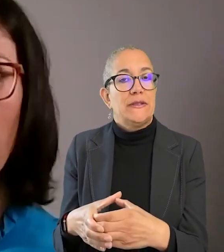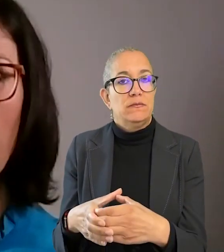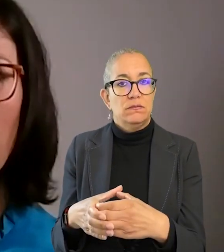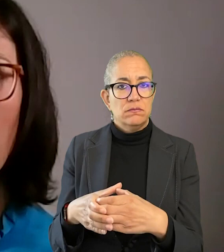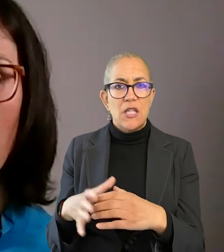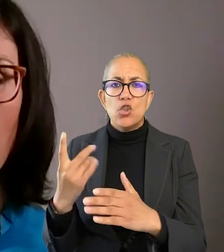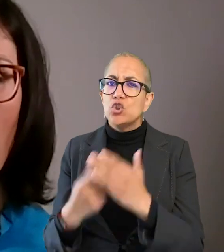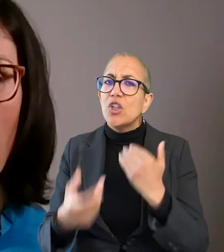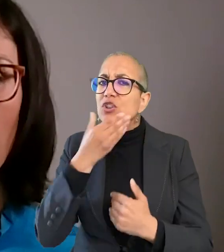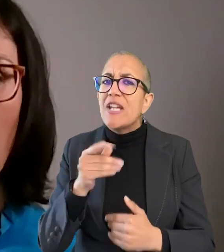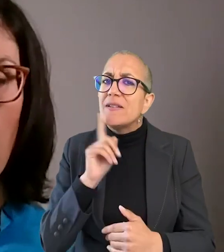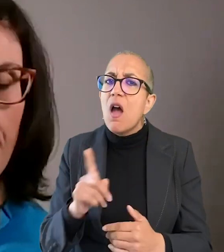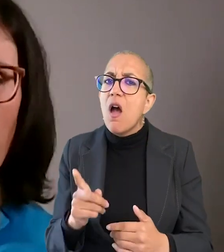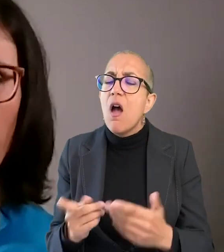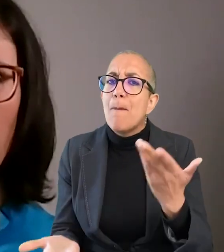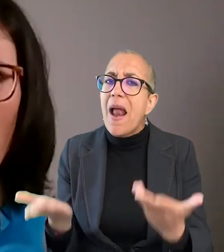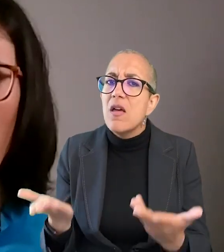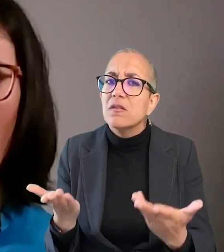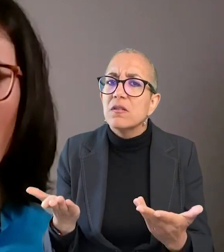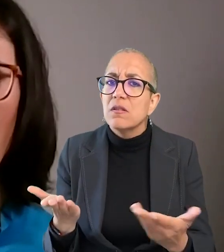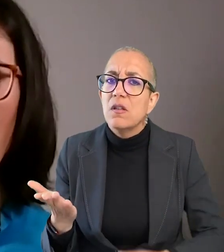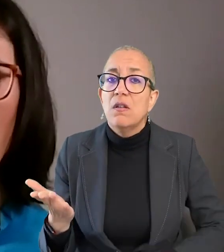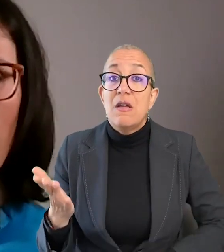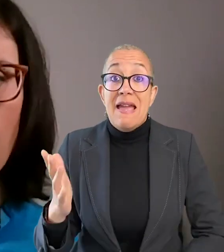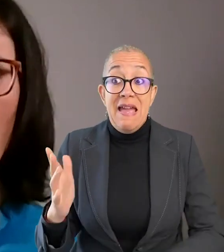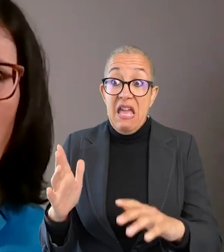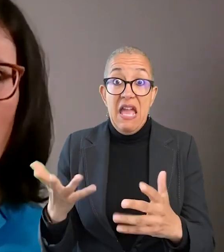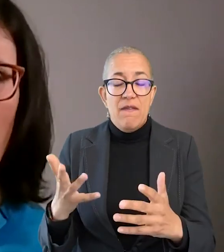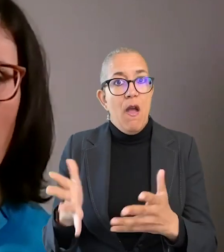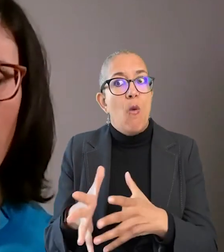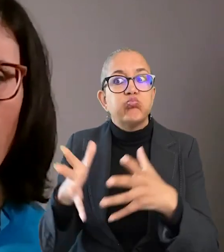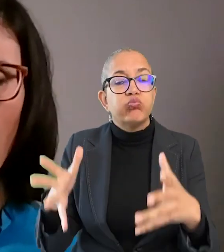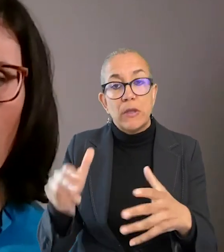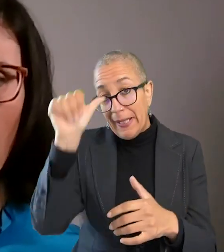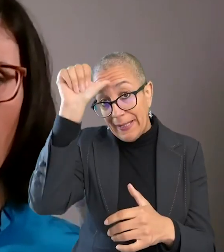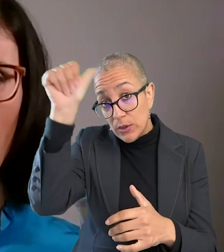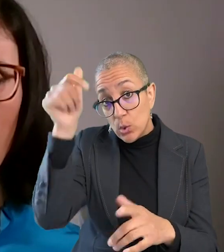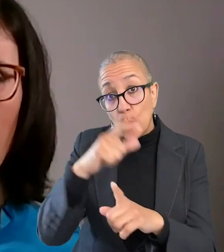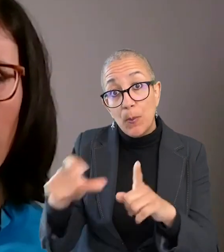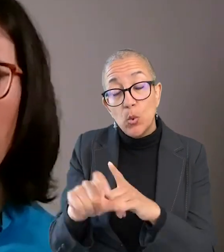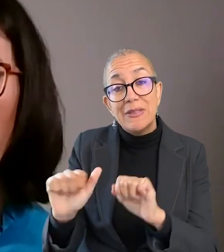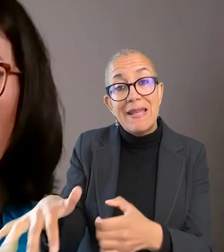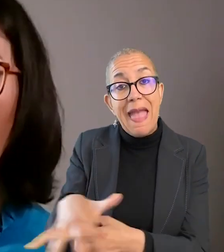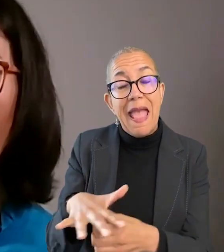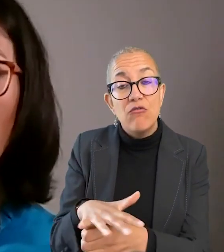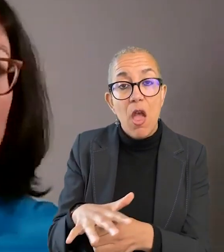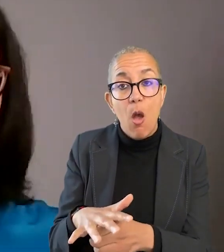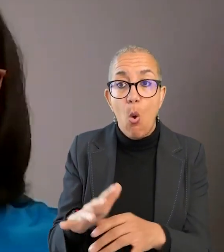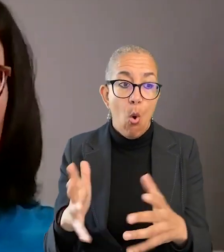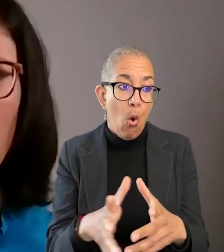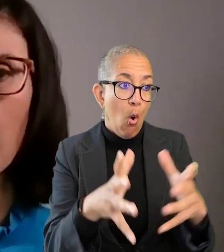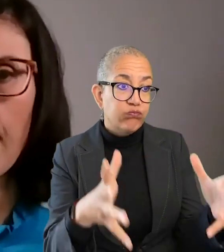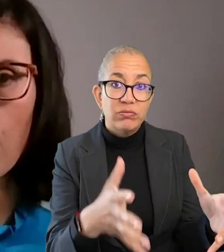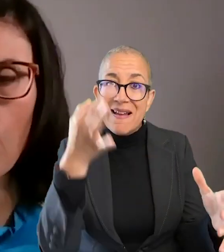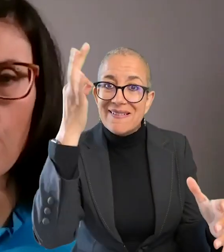just about gender balance, it's also about, if there's, for example, a large Hindu community in your local area, let's say there is a large